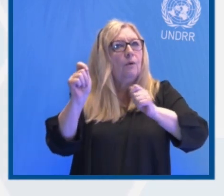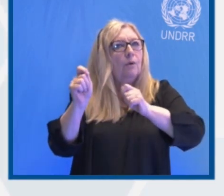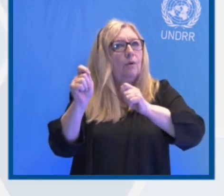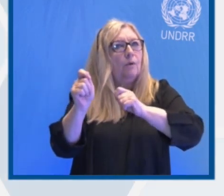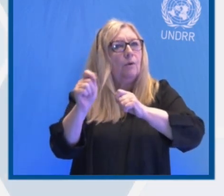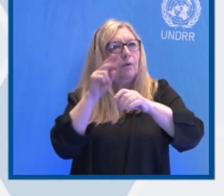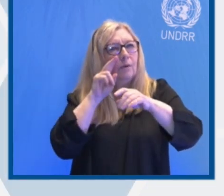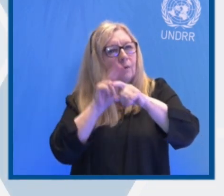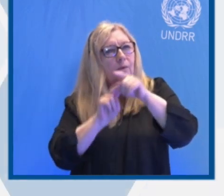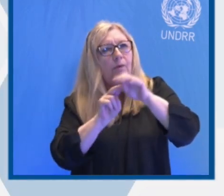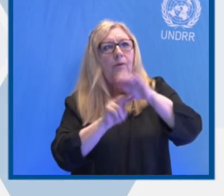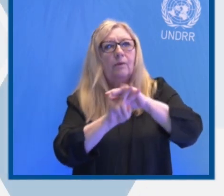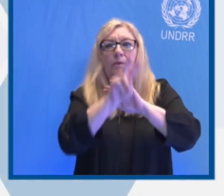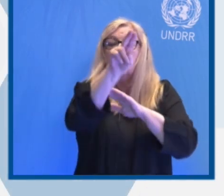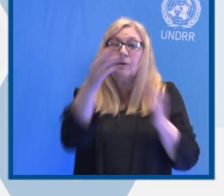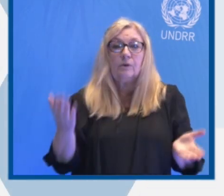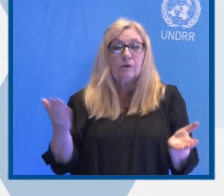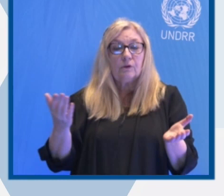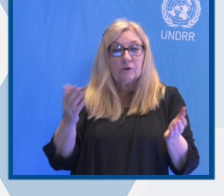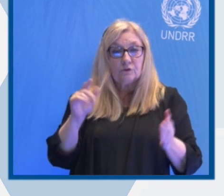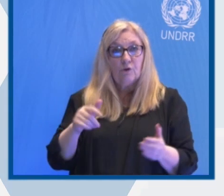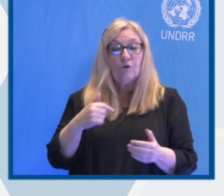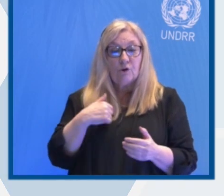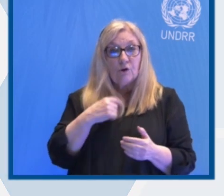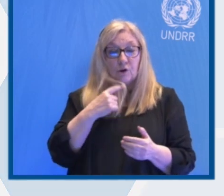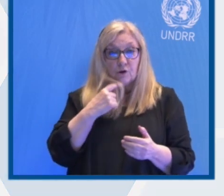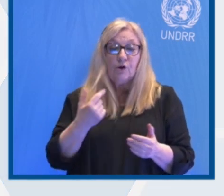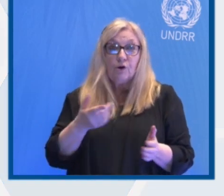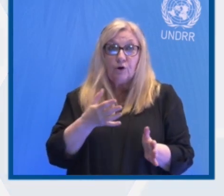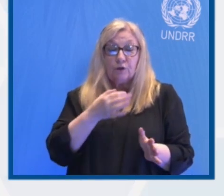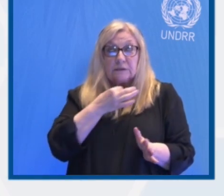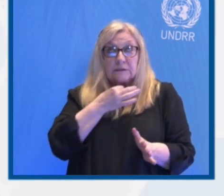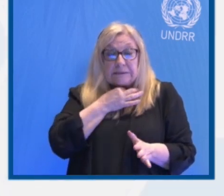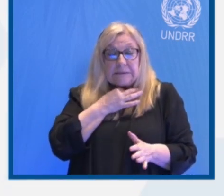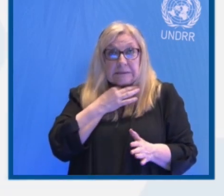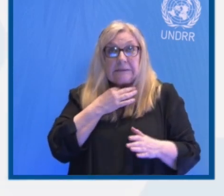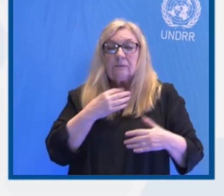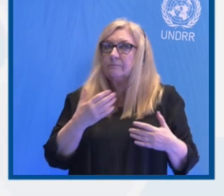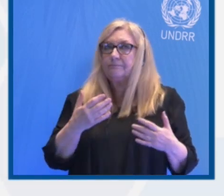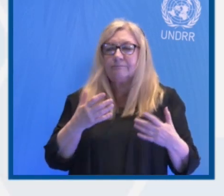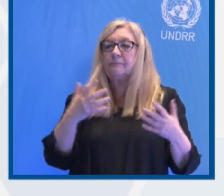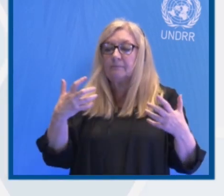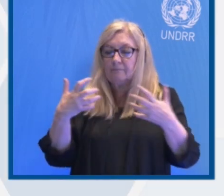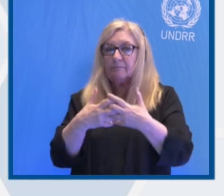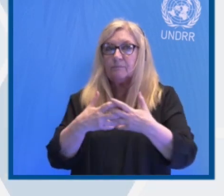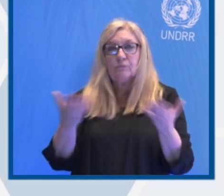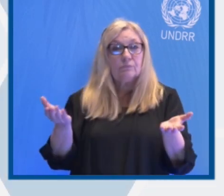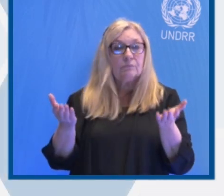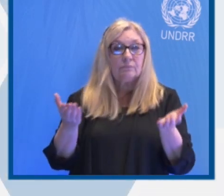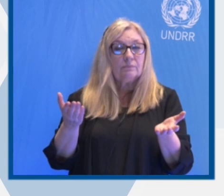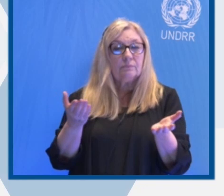two things here. One is transition risks and physical risks are very much interrelated and